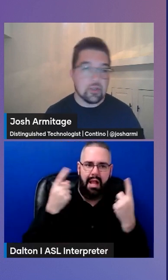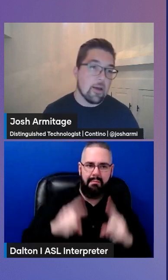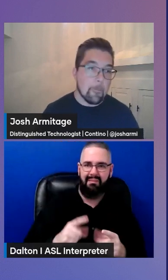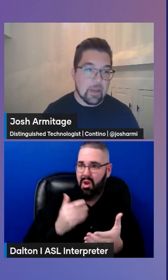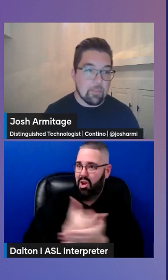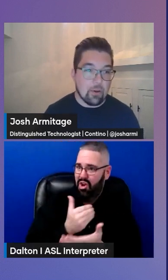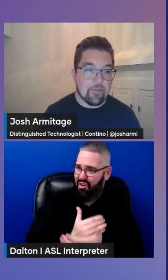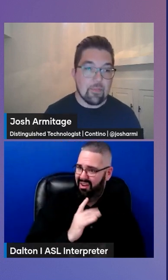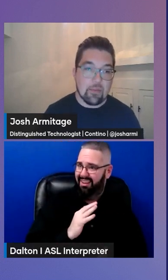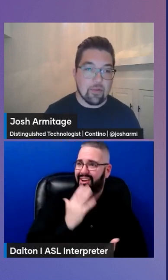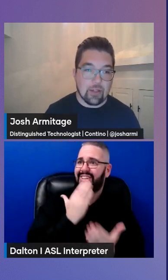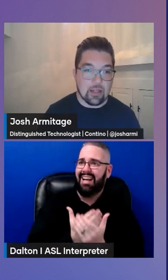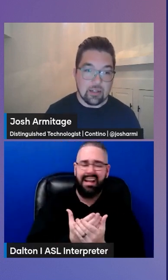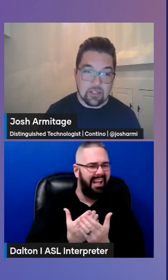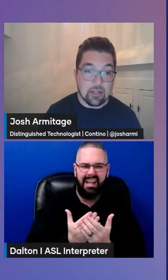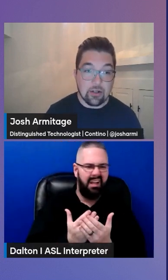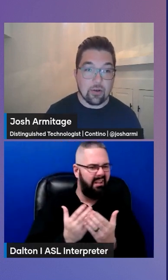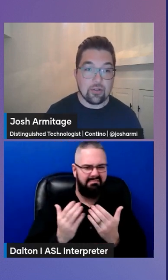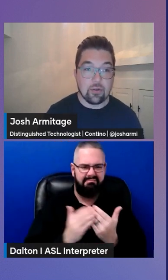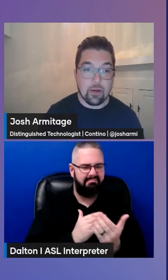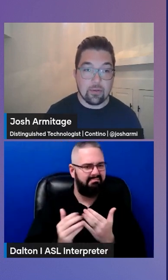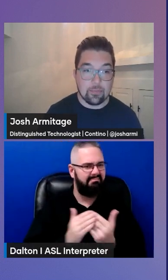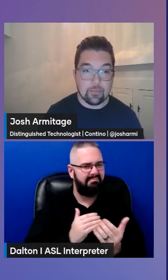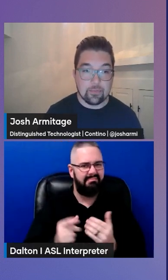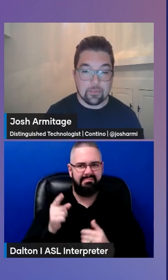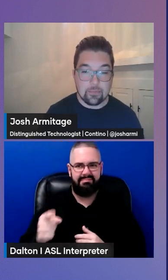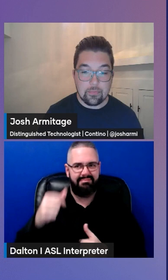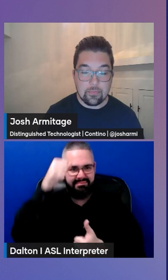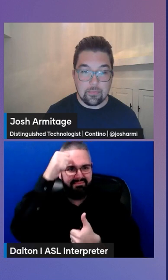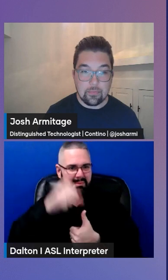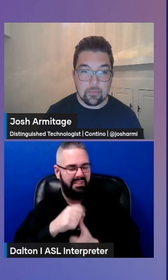good, people have a memory for the things that didn't go so well.